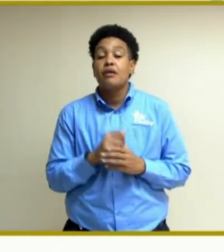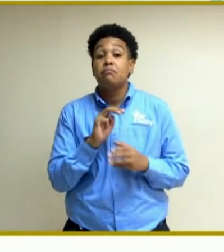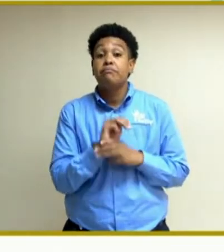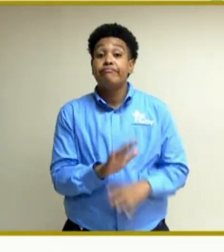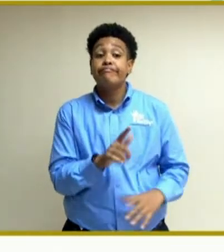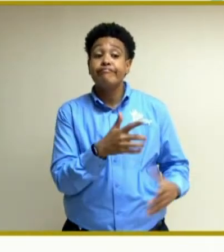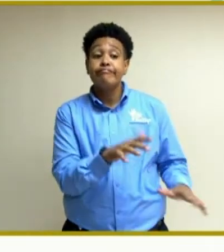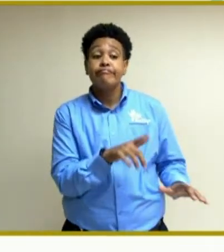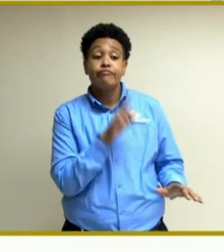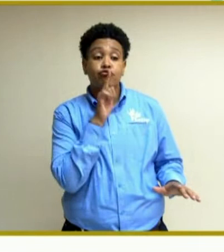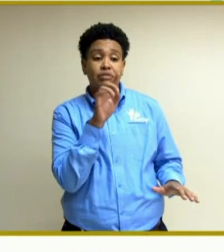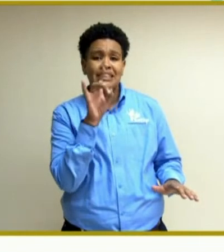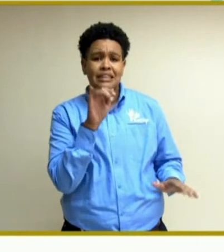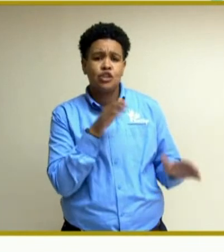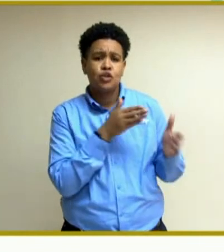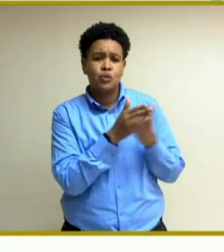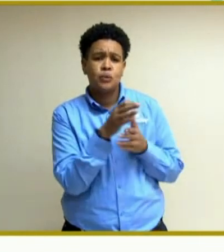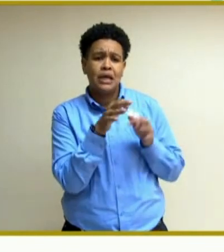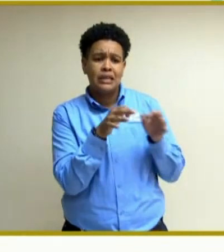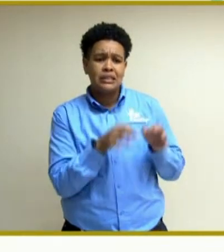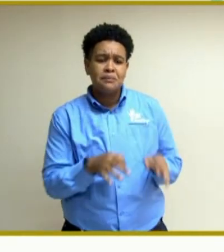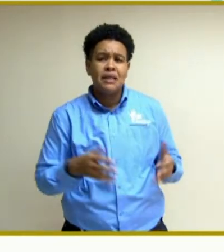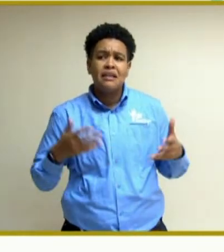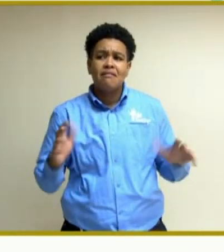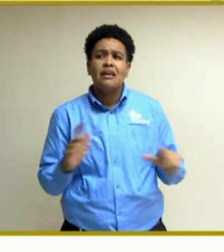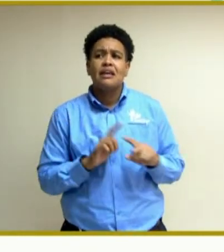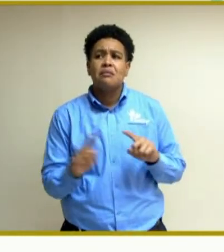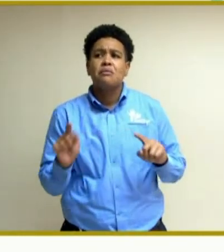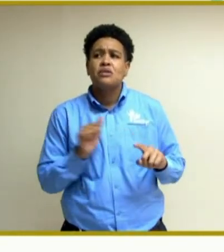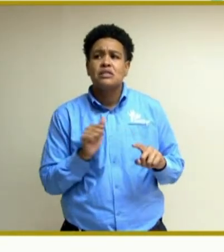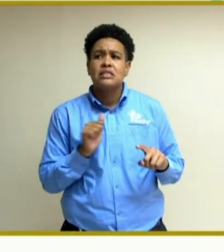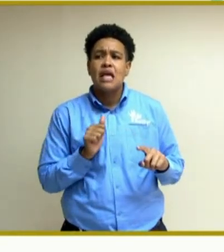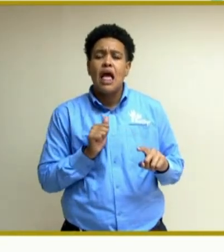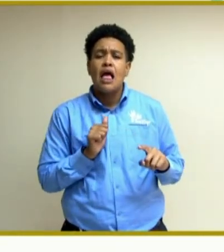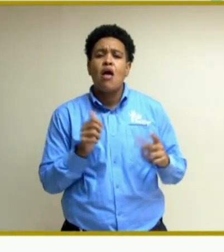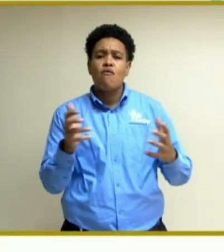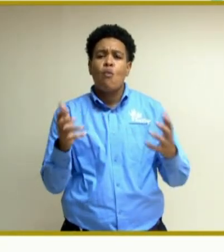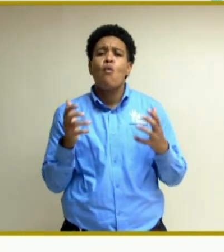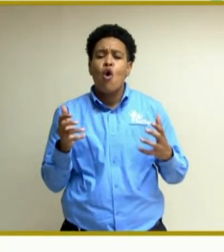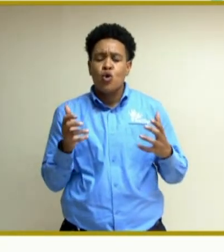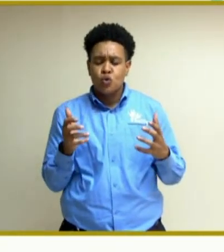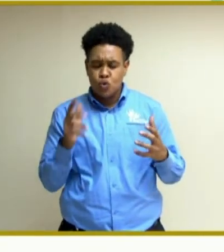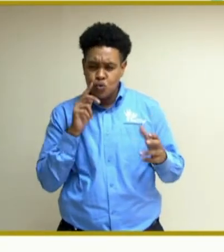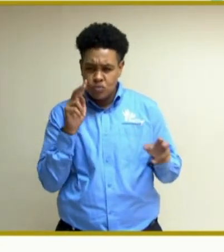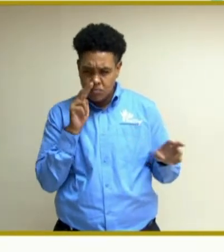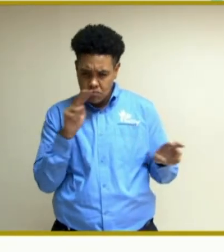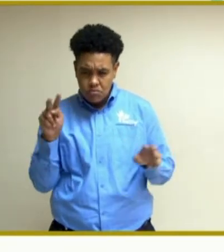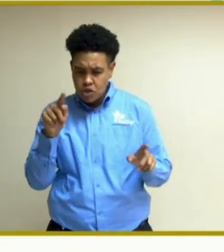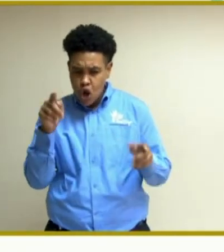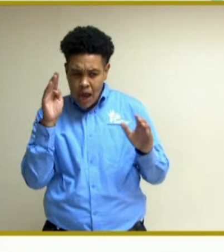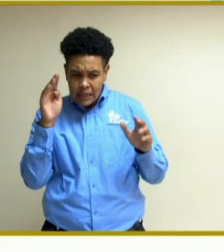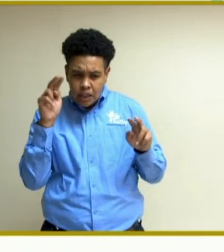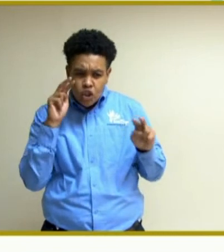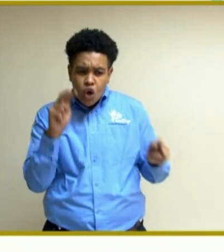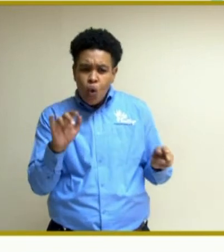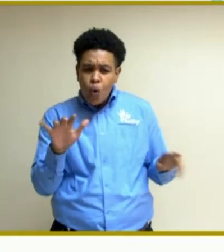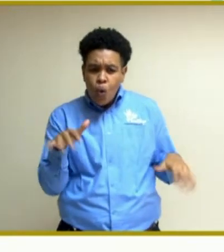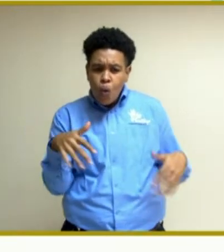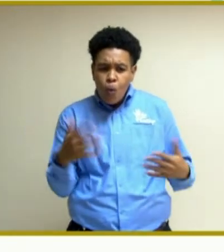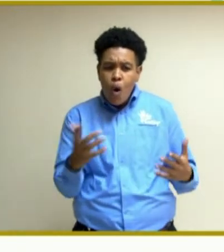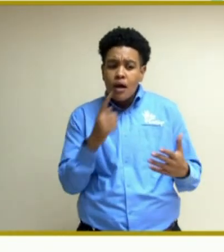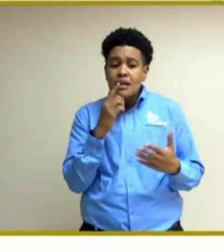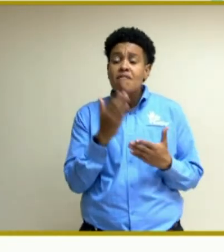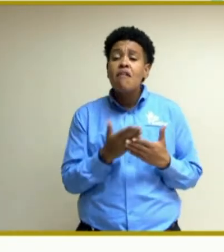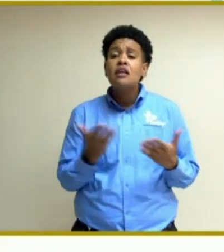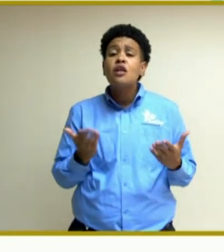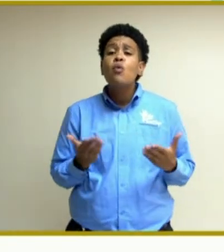Minister really did go through this, but I want to draw your attention to the